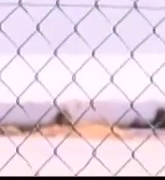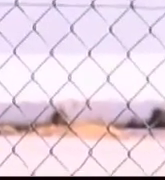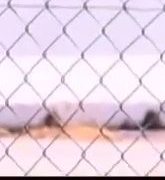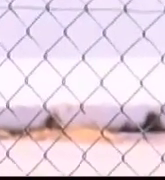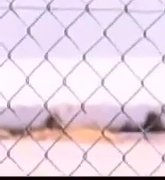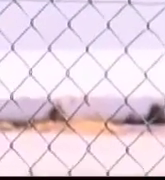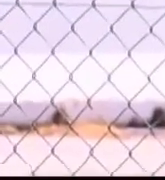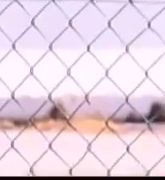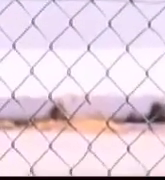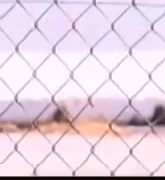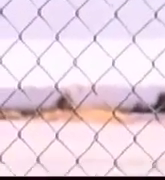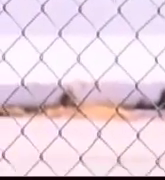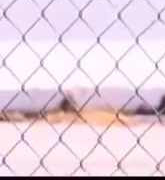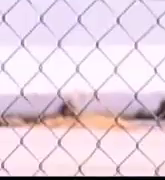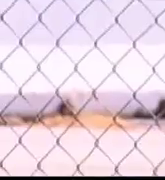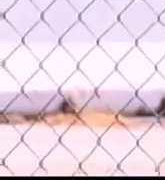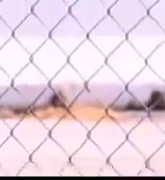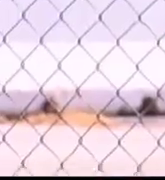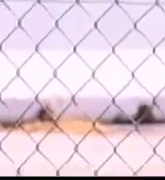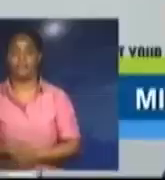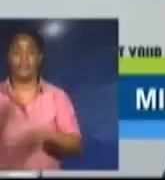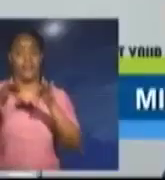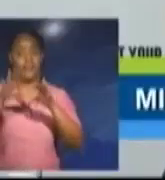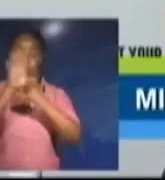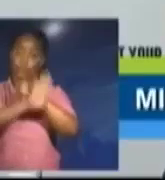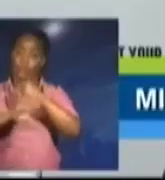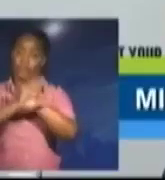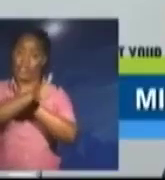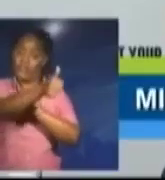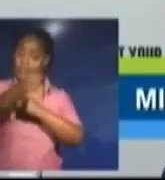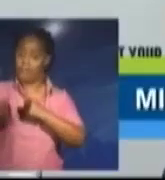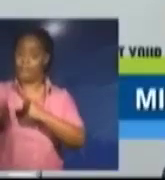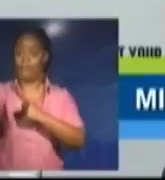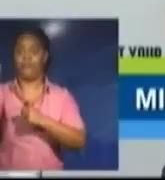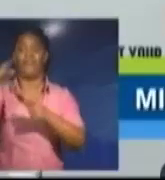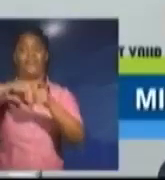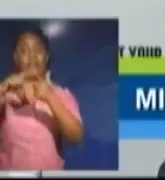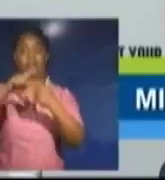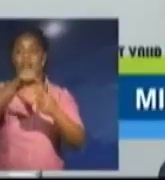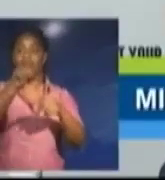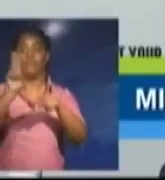Deyalsingh says the ministry will be putting out recommendations. The risk-based